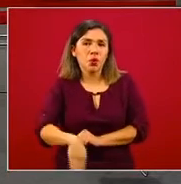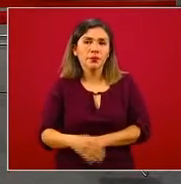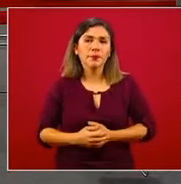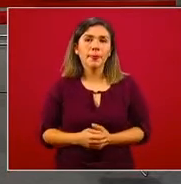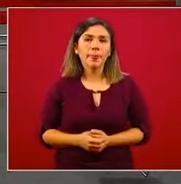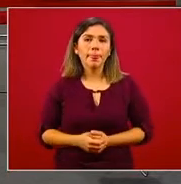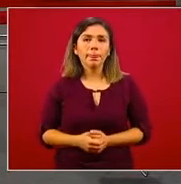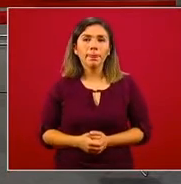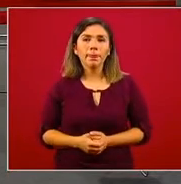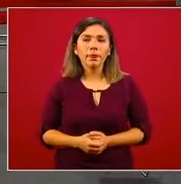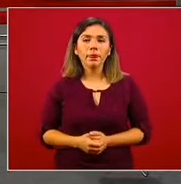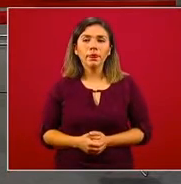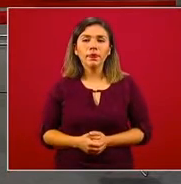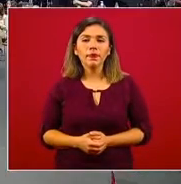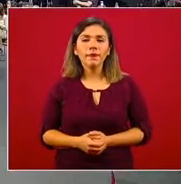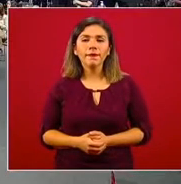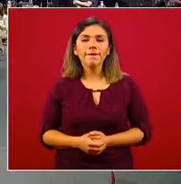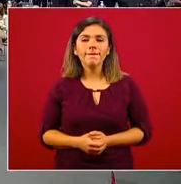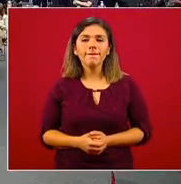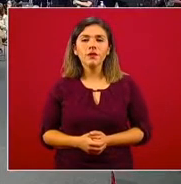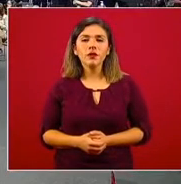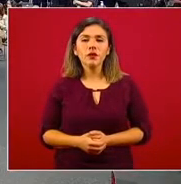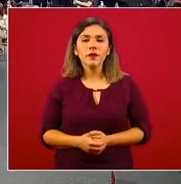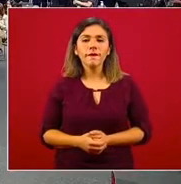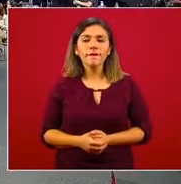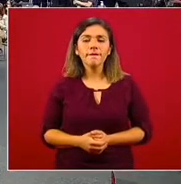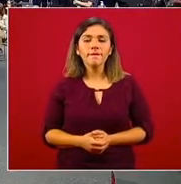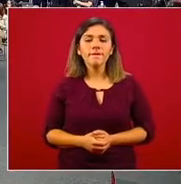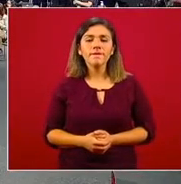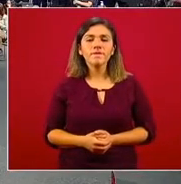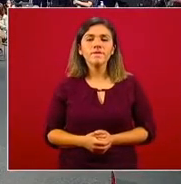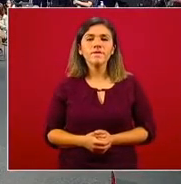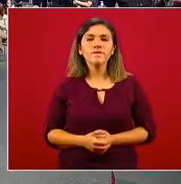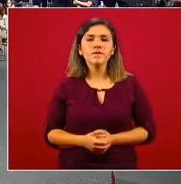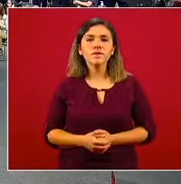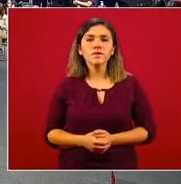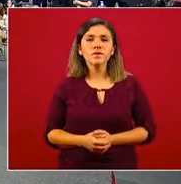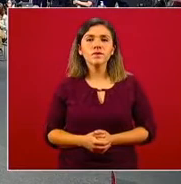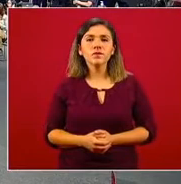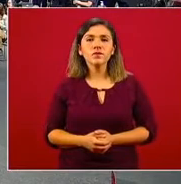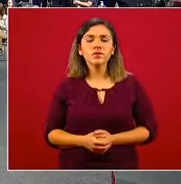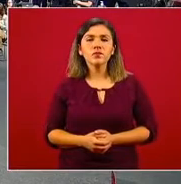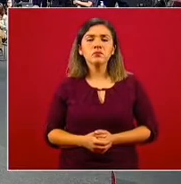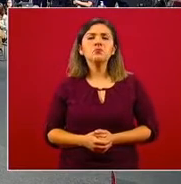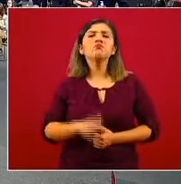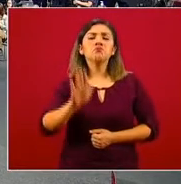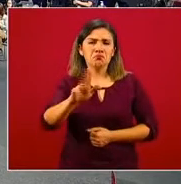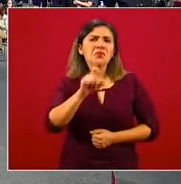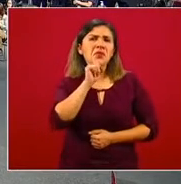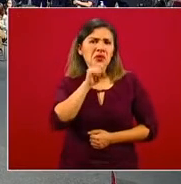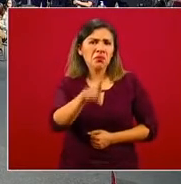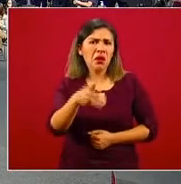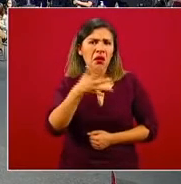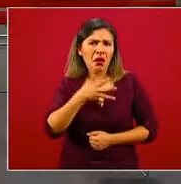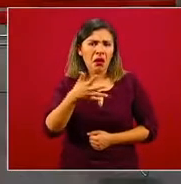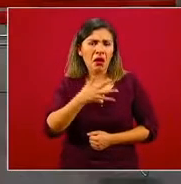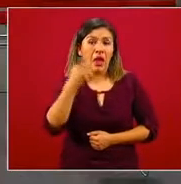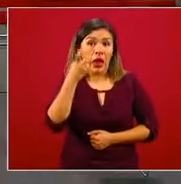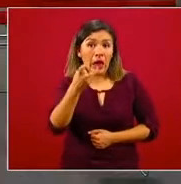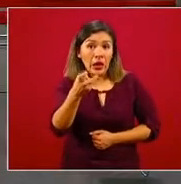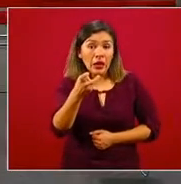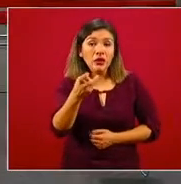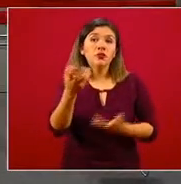are associated to this risk of mortality. También los hay Yeah. y esto me da